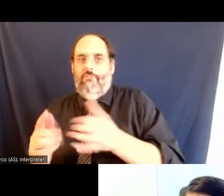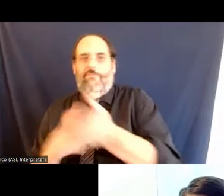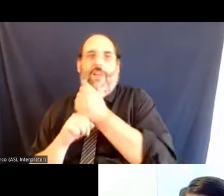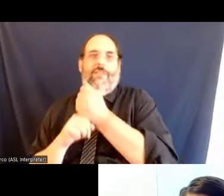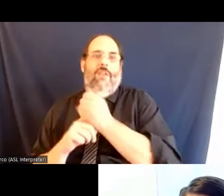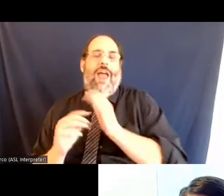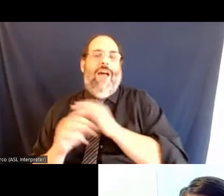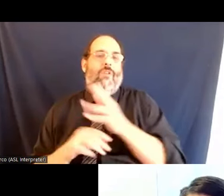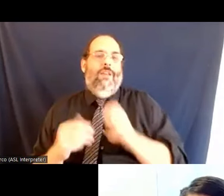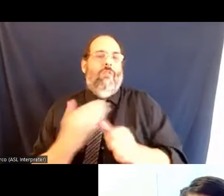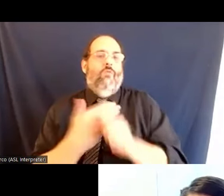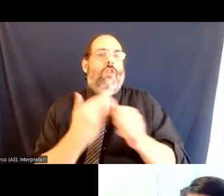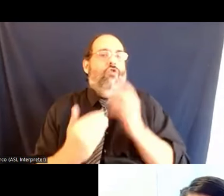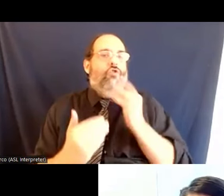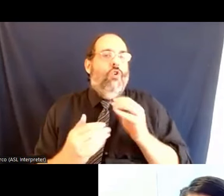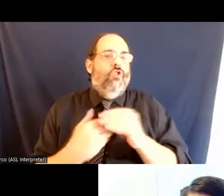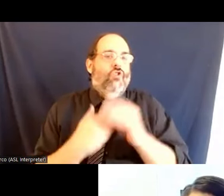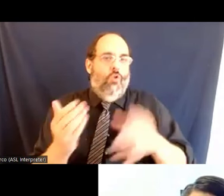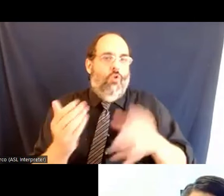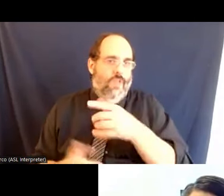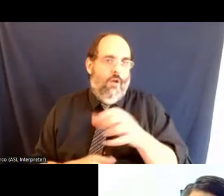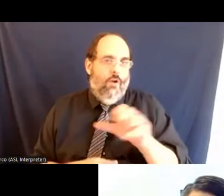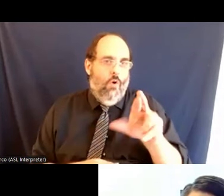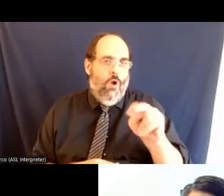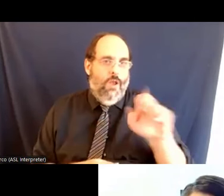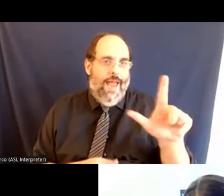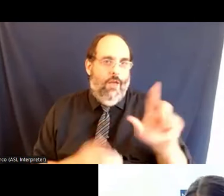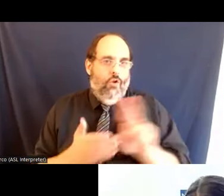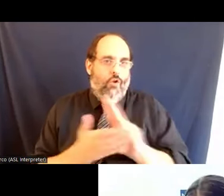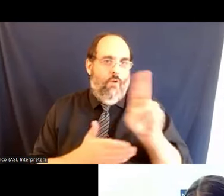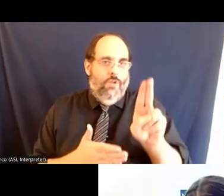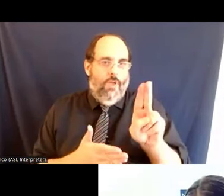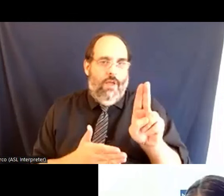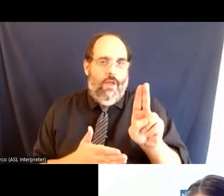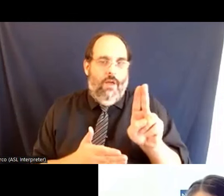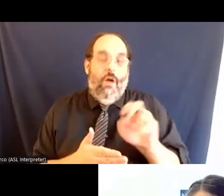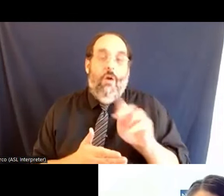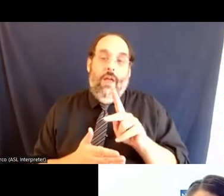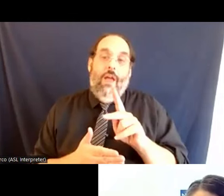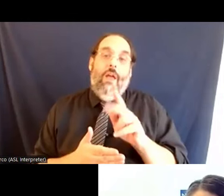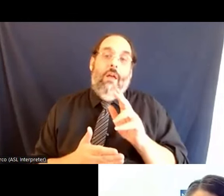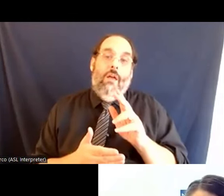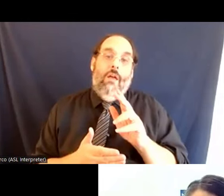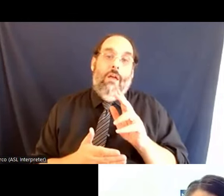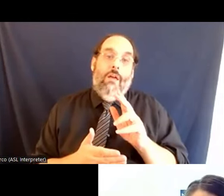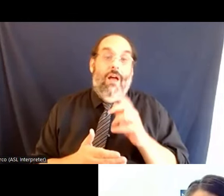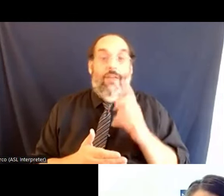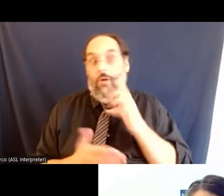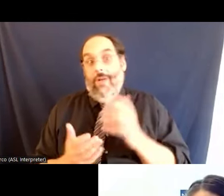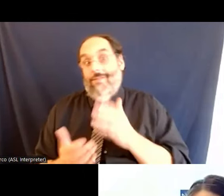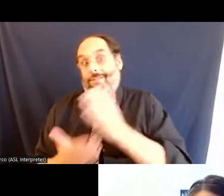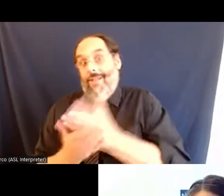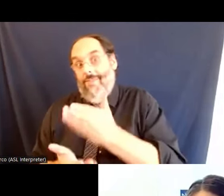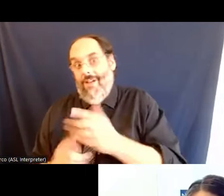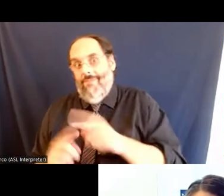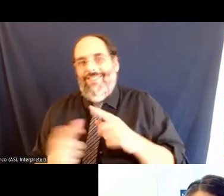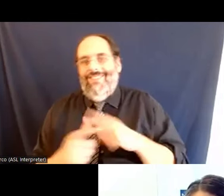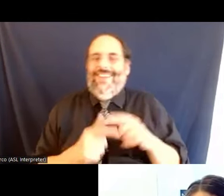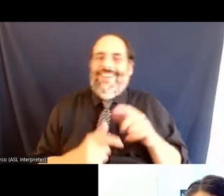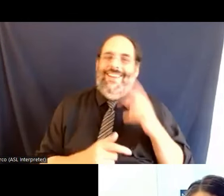that campus. And before I could take comfort in at least that would stop at Cornell, I saw an article about